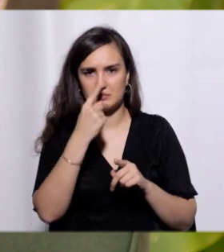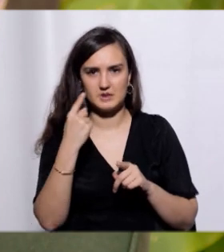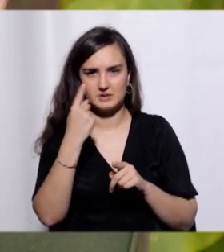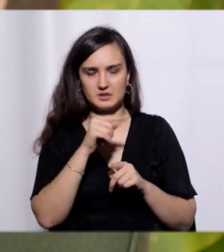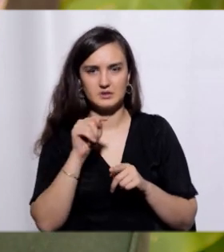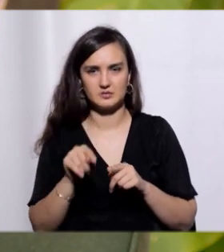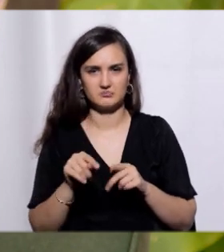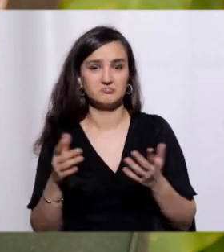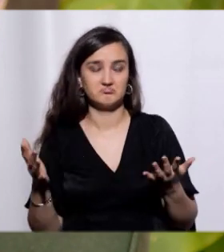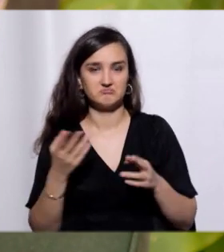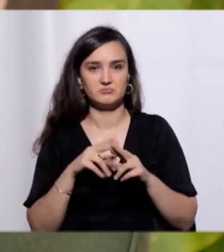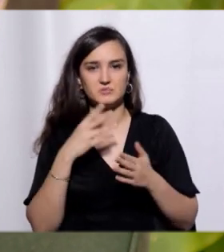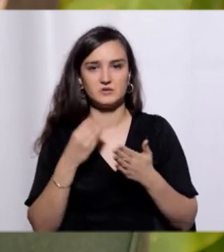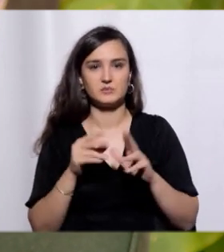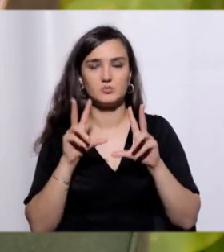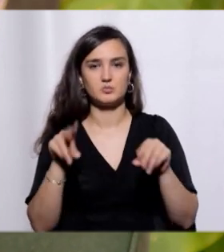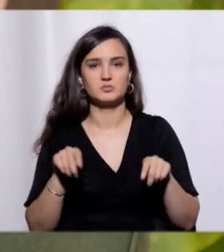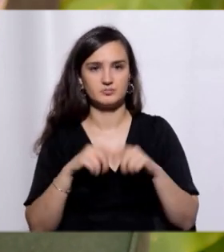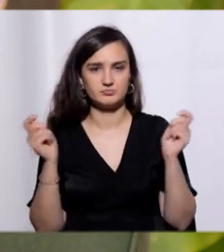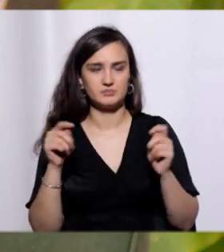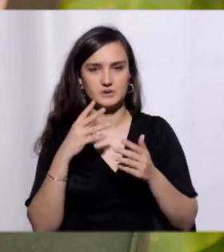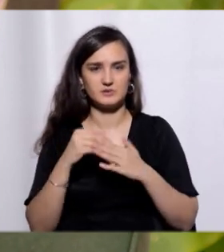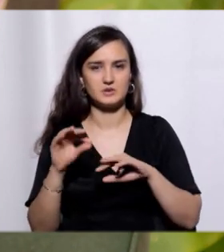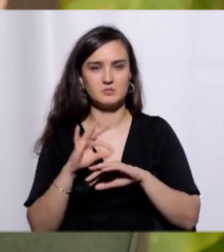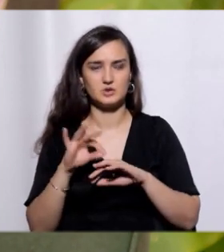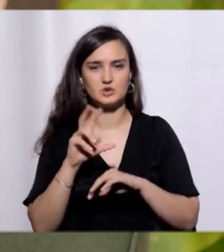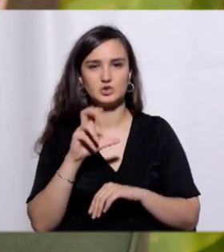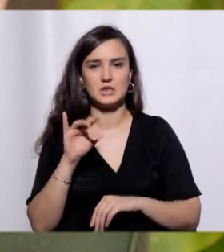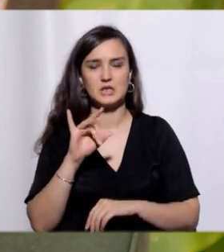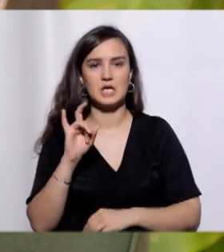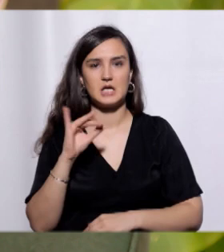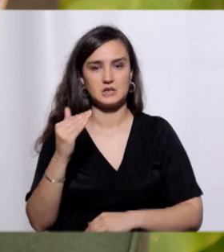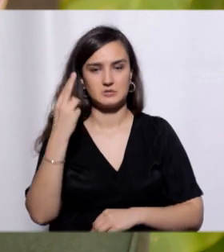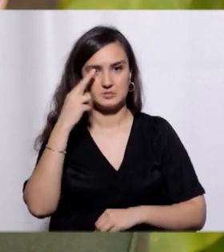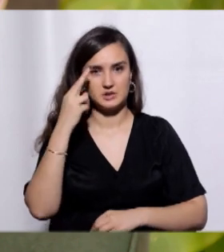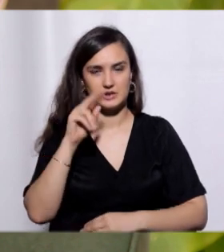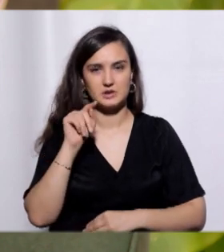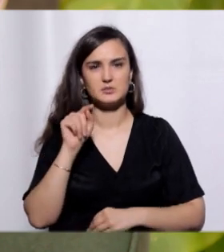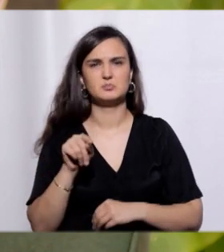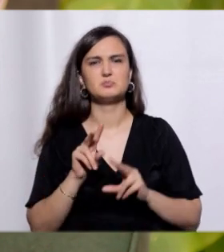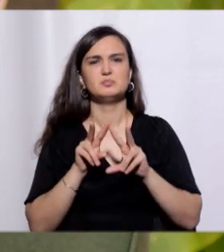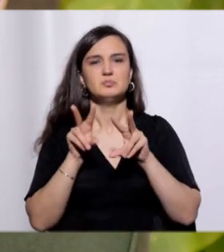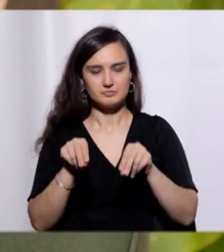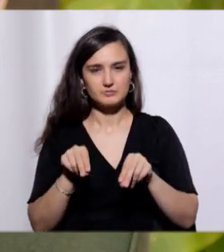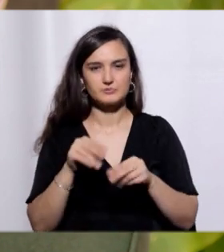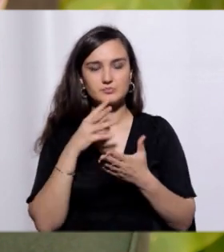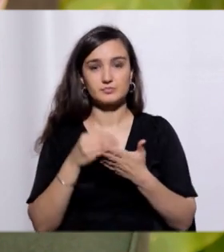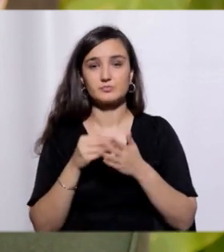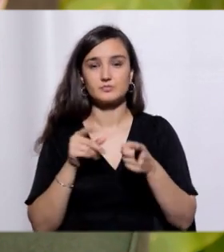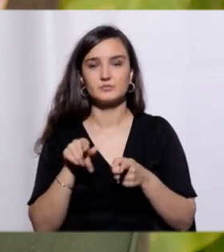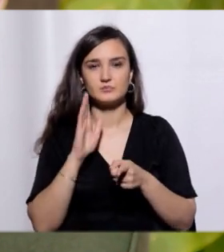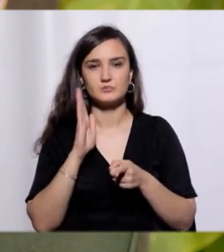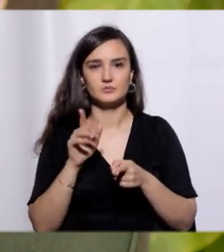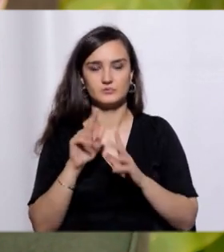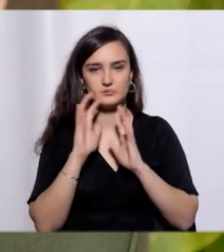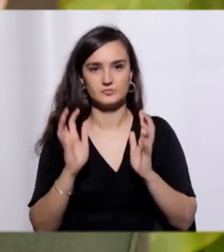She actually breaks her promise to her husband, Jane Eyre's uncle. She promised her that she